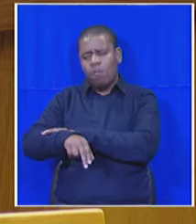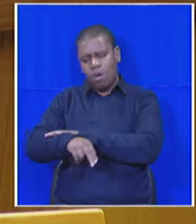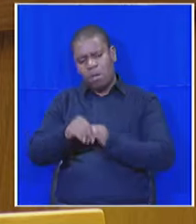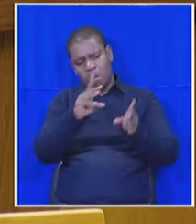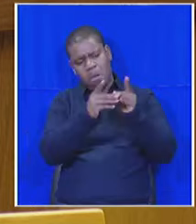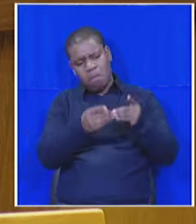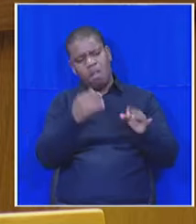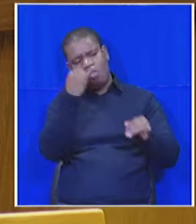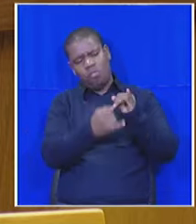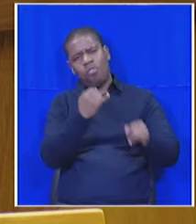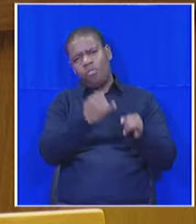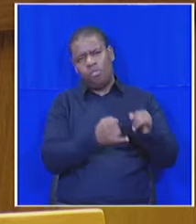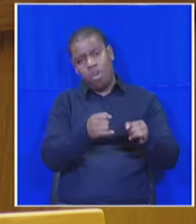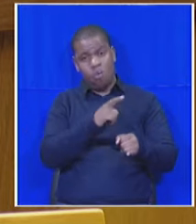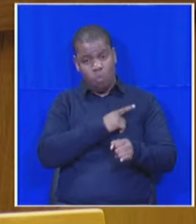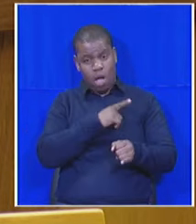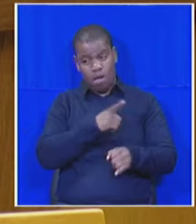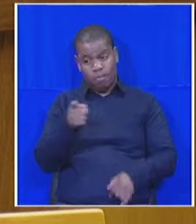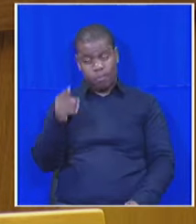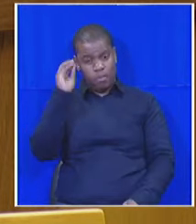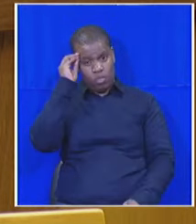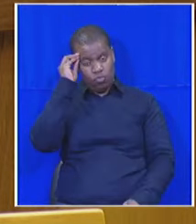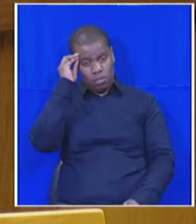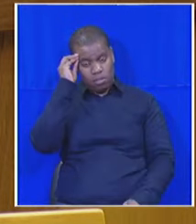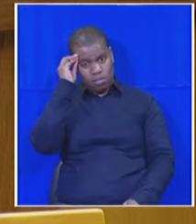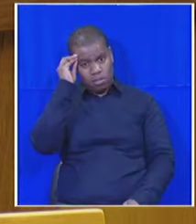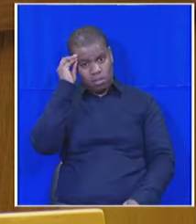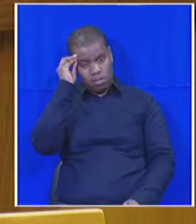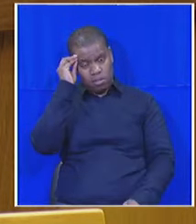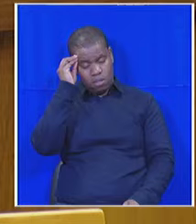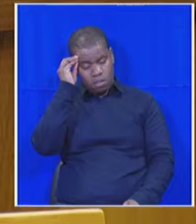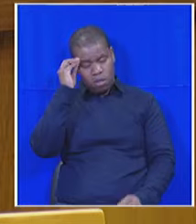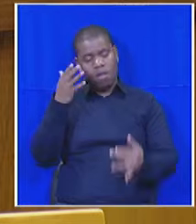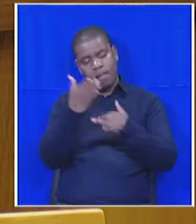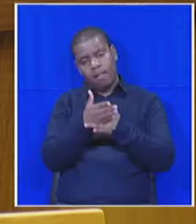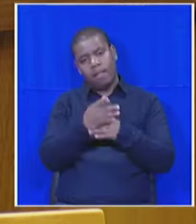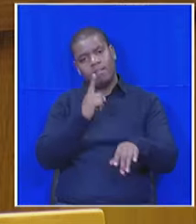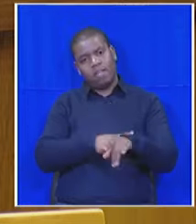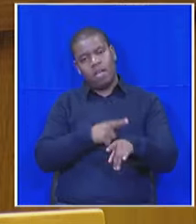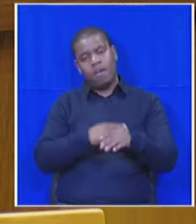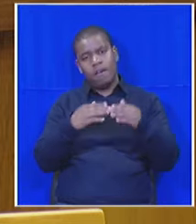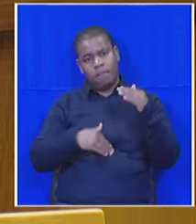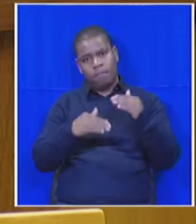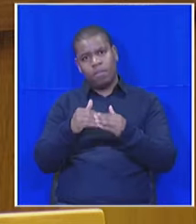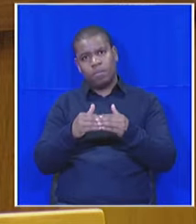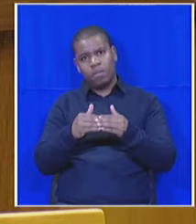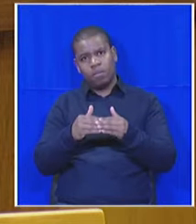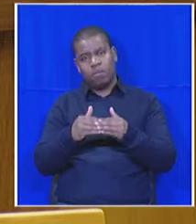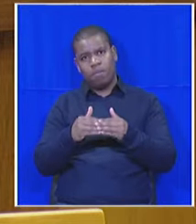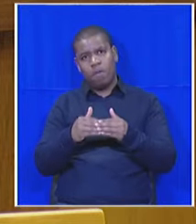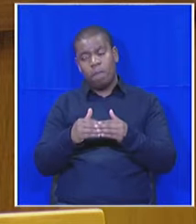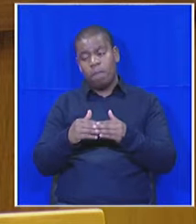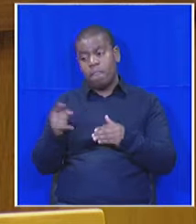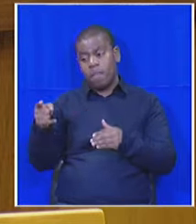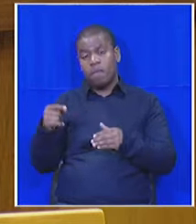department because their interest is Honourable Member, your time is now expired. tenders. The department does not exist